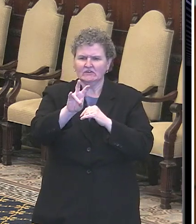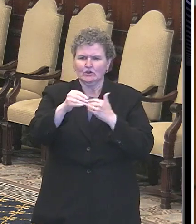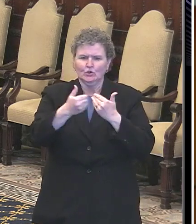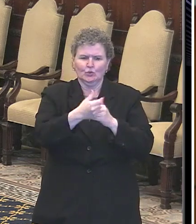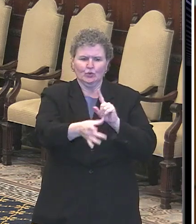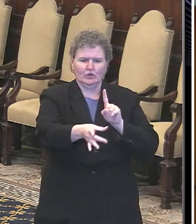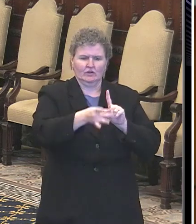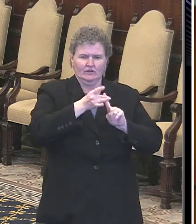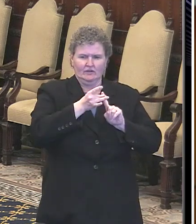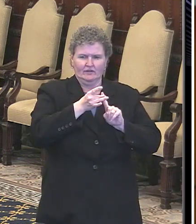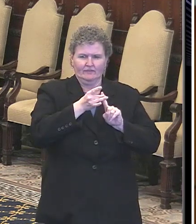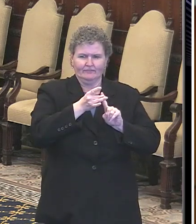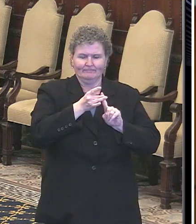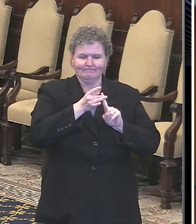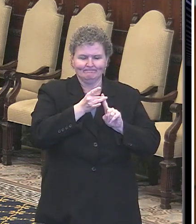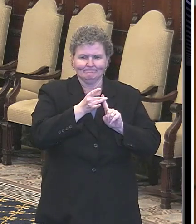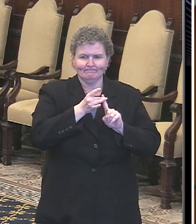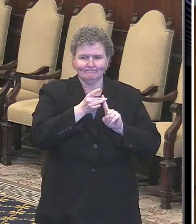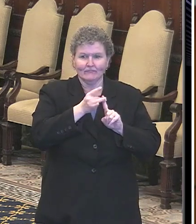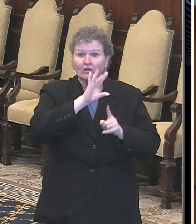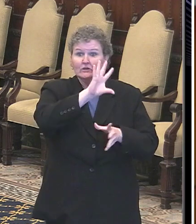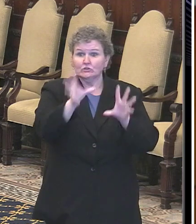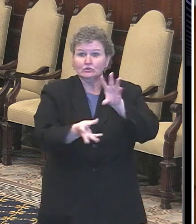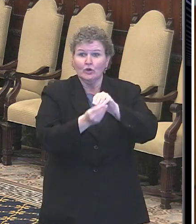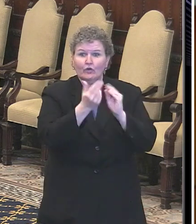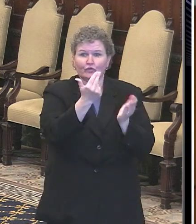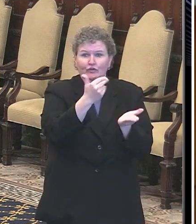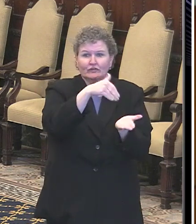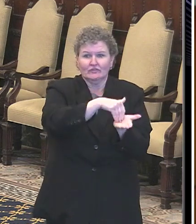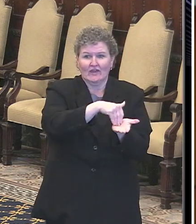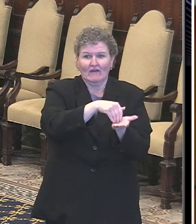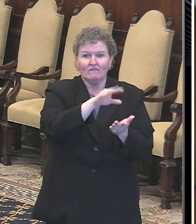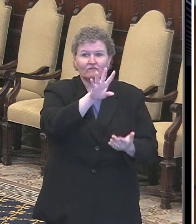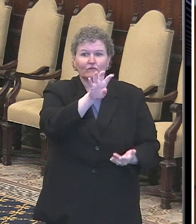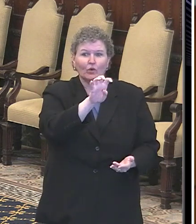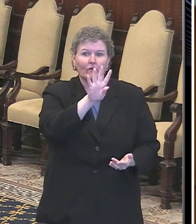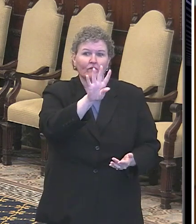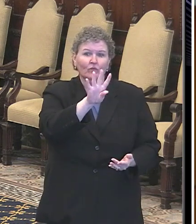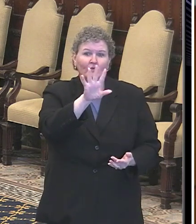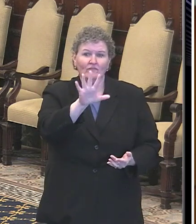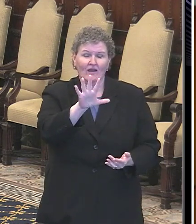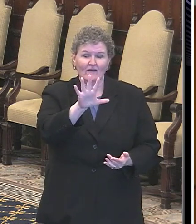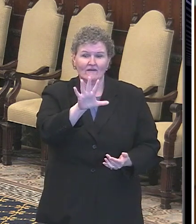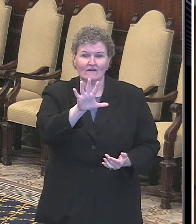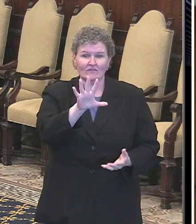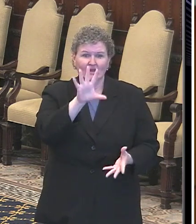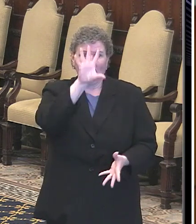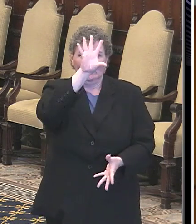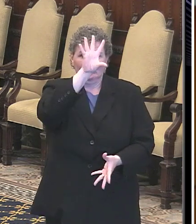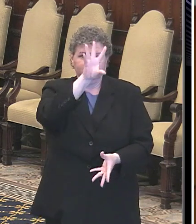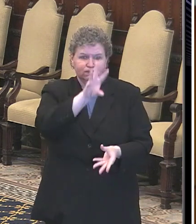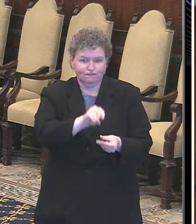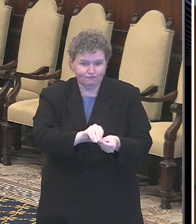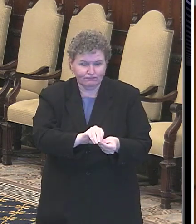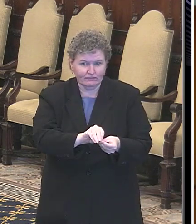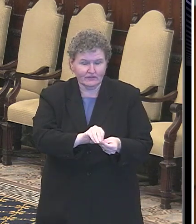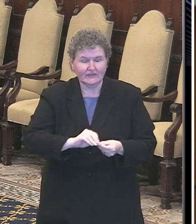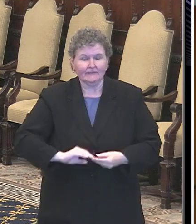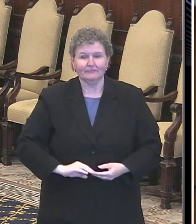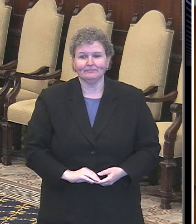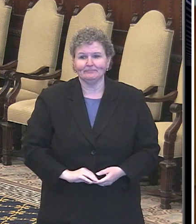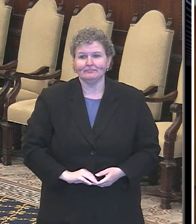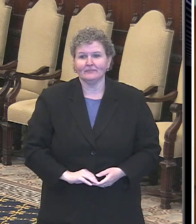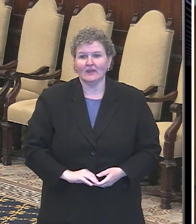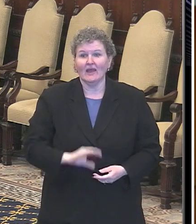Philadelphia residents, bringing us to a total of 13,445 since the beginning of the epidemic. Now, much of this is cases that